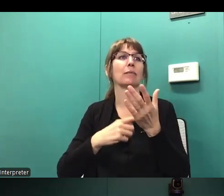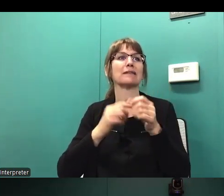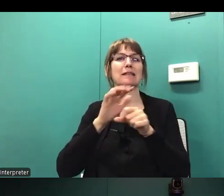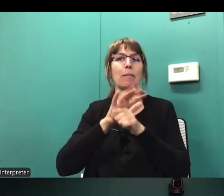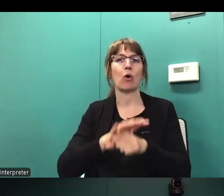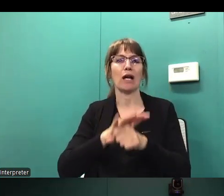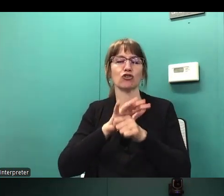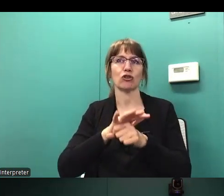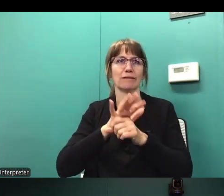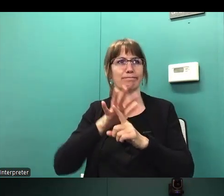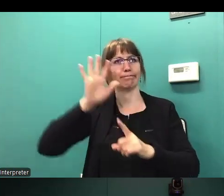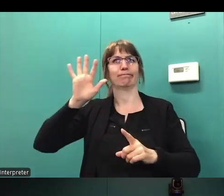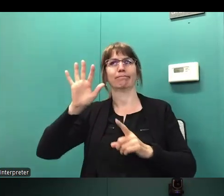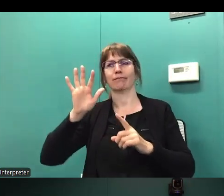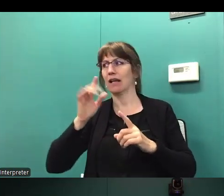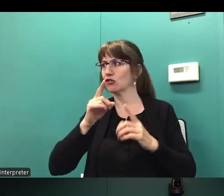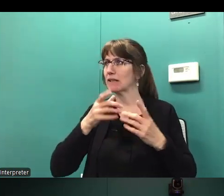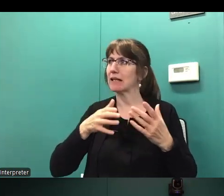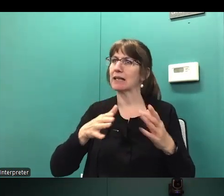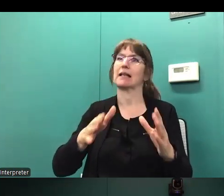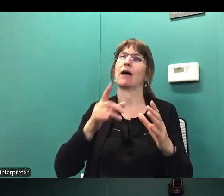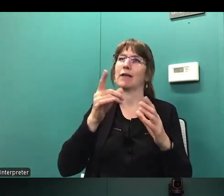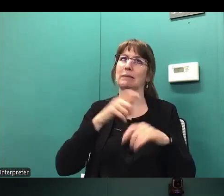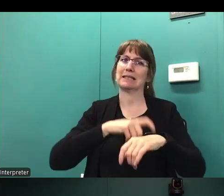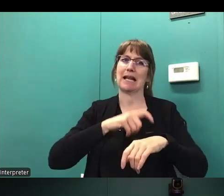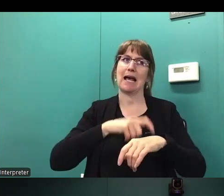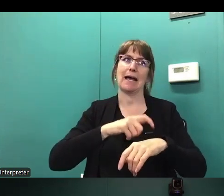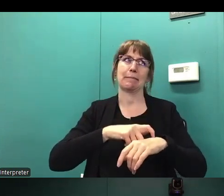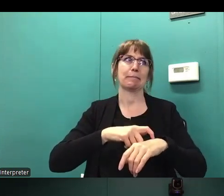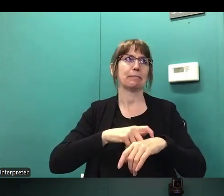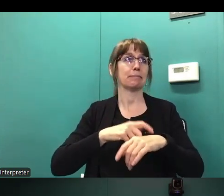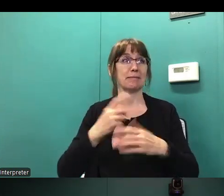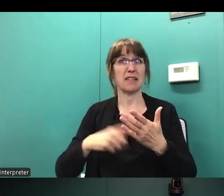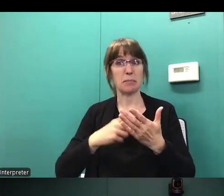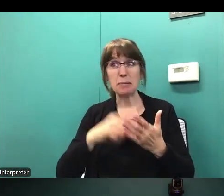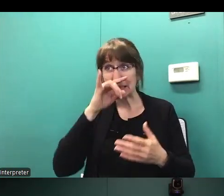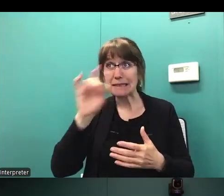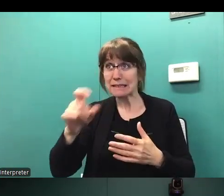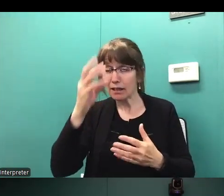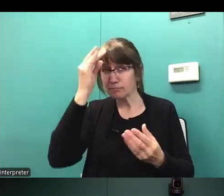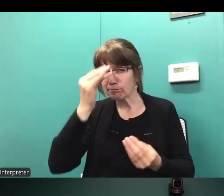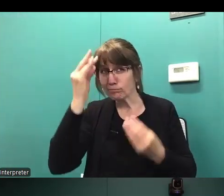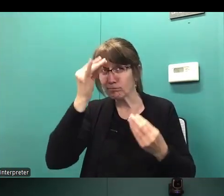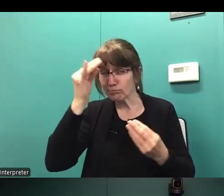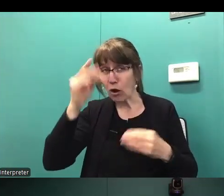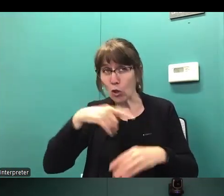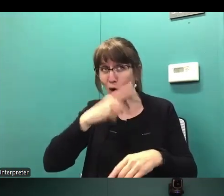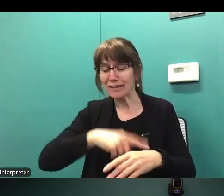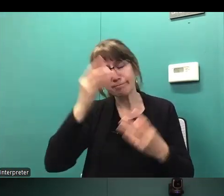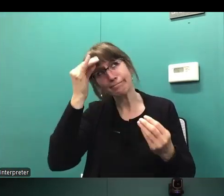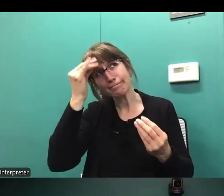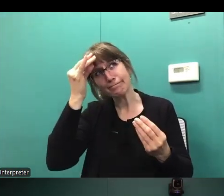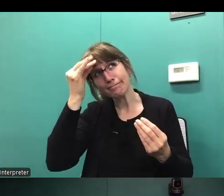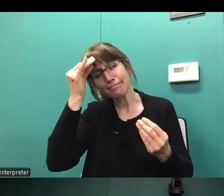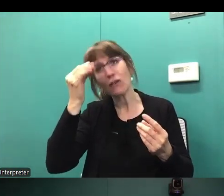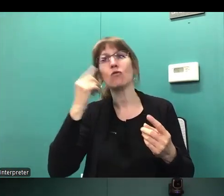really giving them that amount of time to just really like, sometimes it takes kids a long time to really process what they really want to say. And we know with